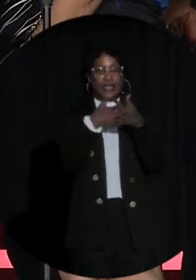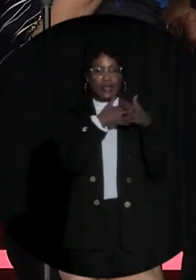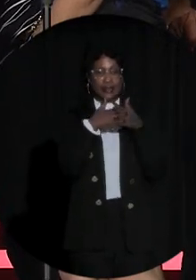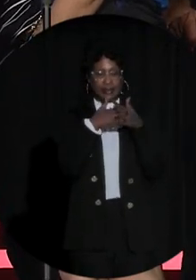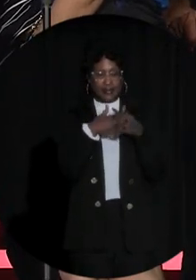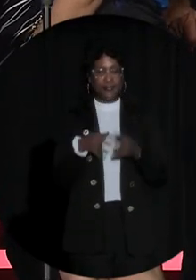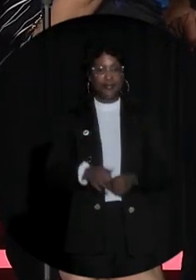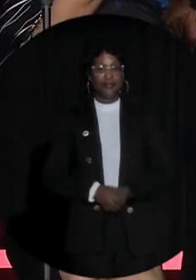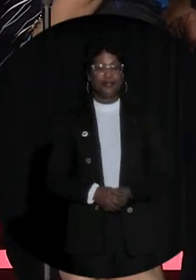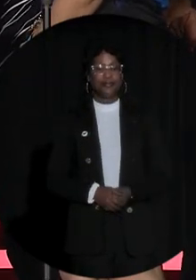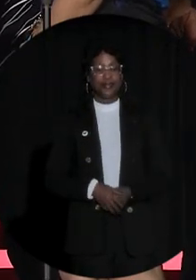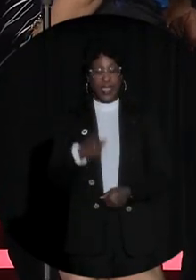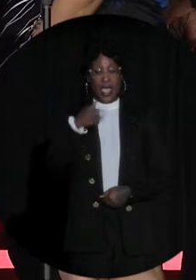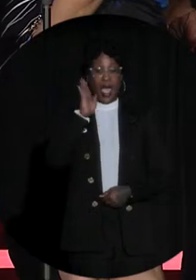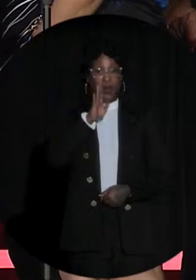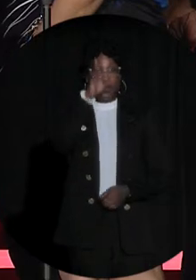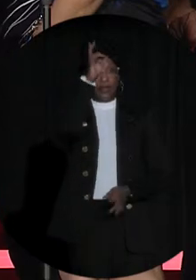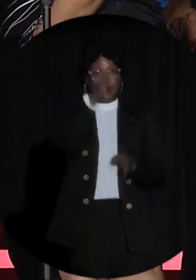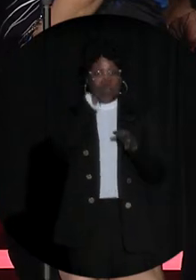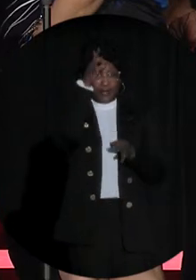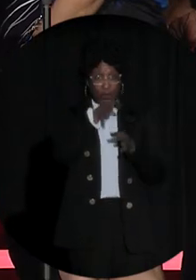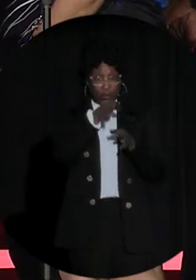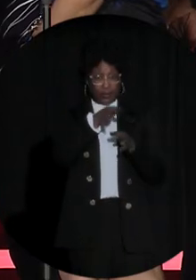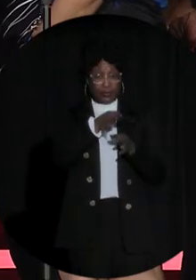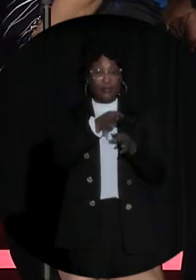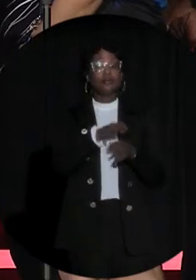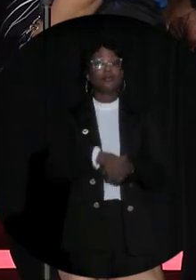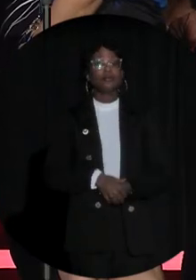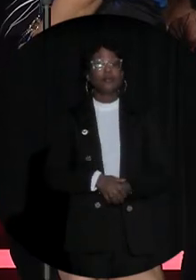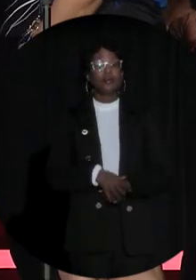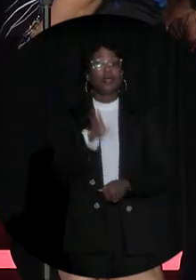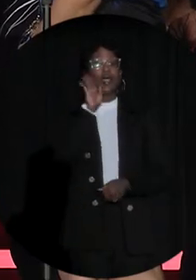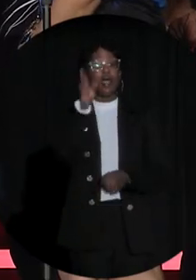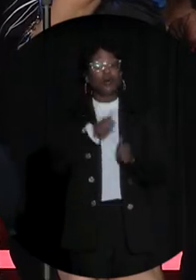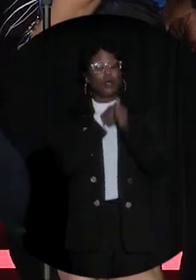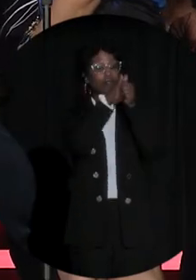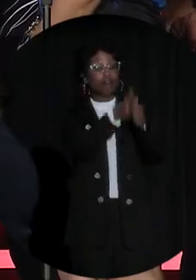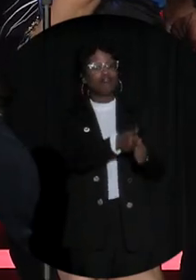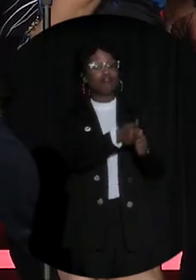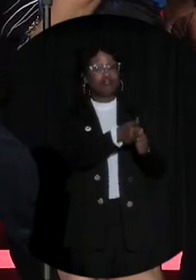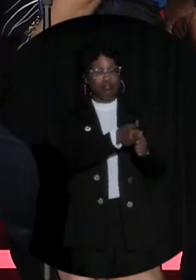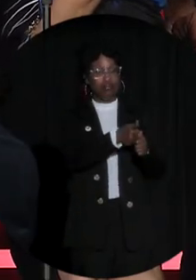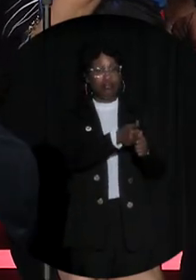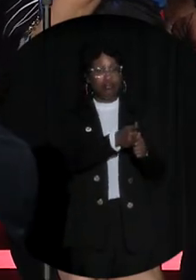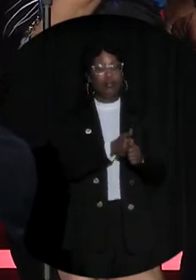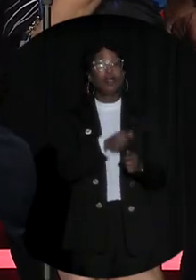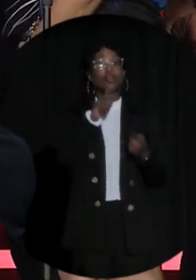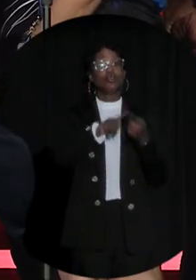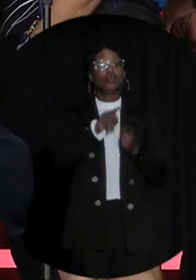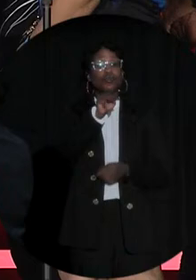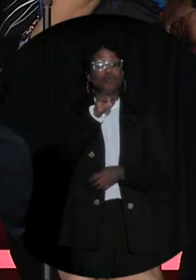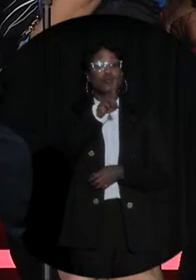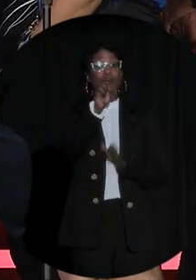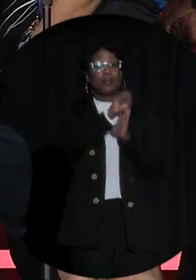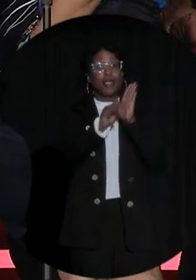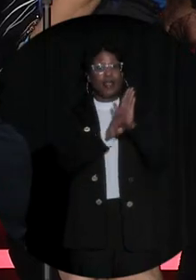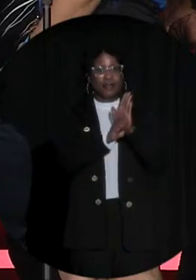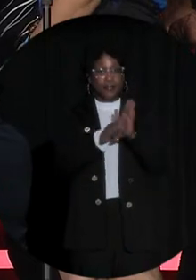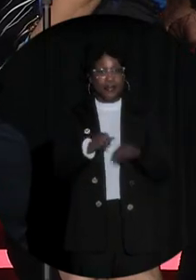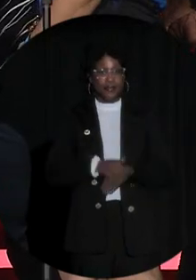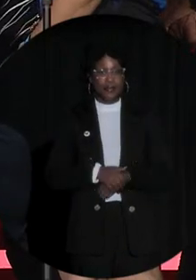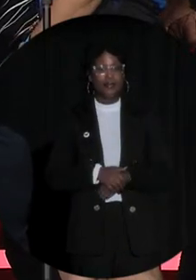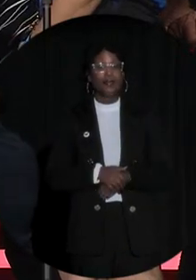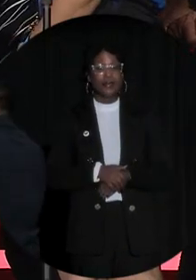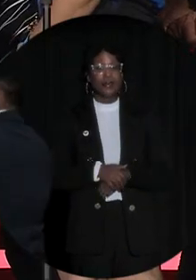and that I will be faithful, and bear true allegiance, to the state of Maryland,